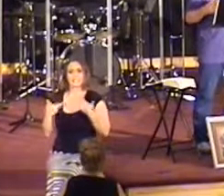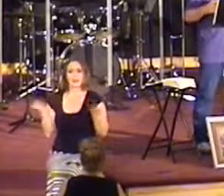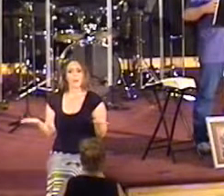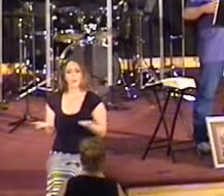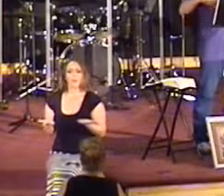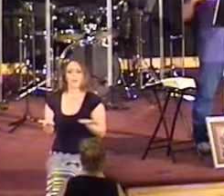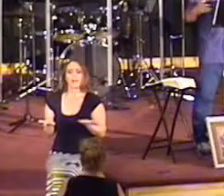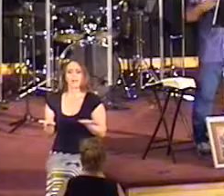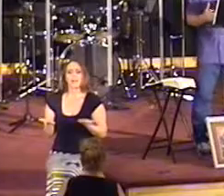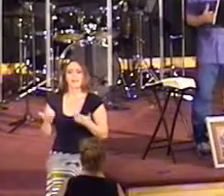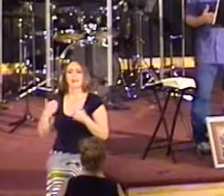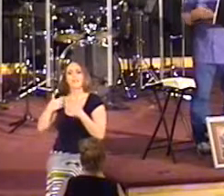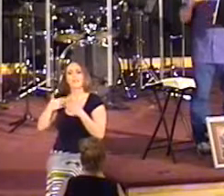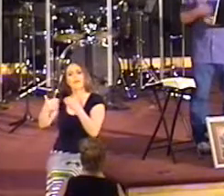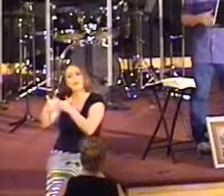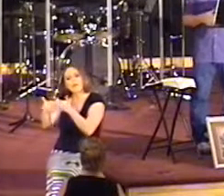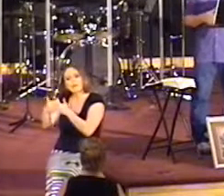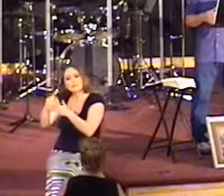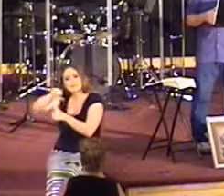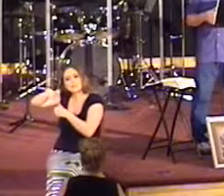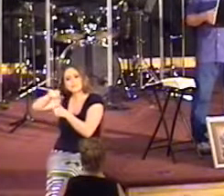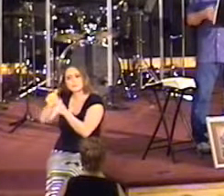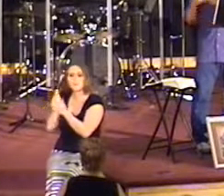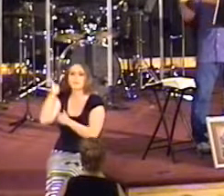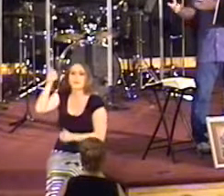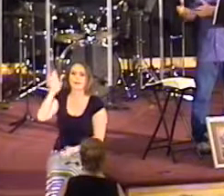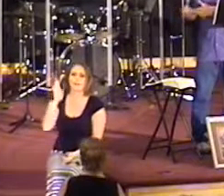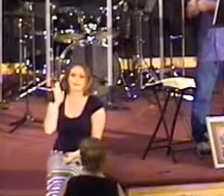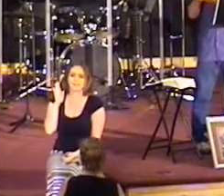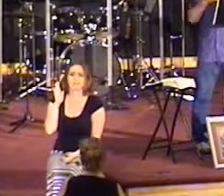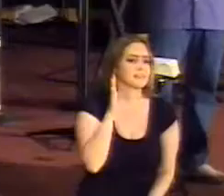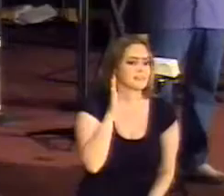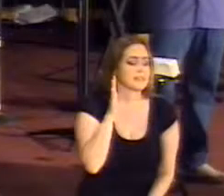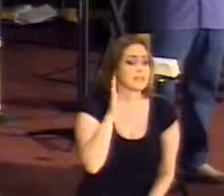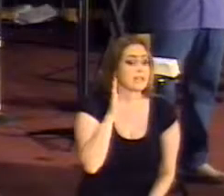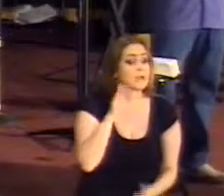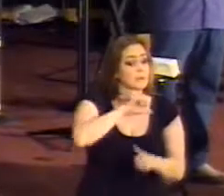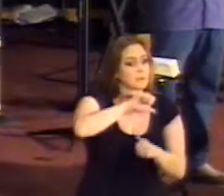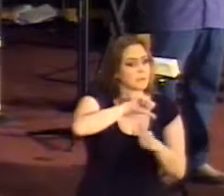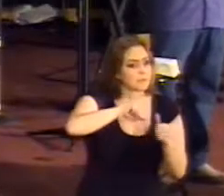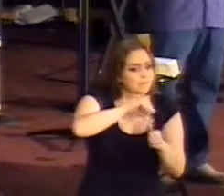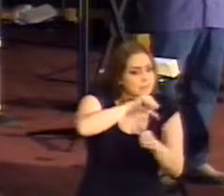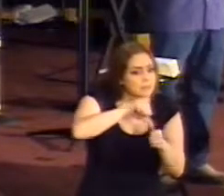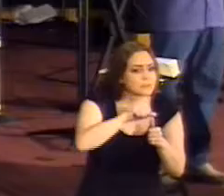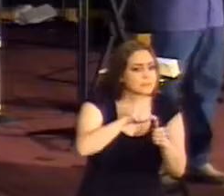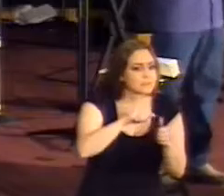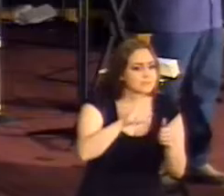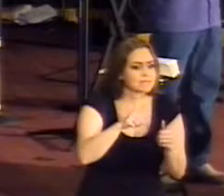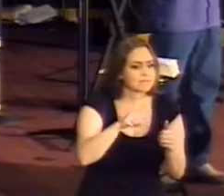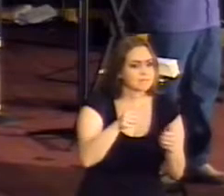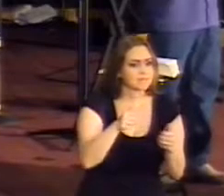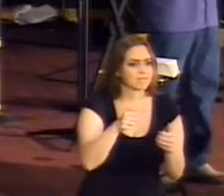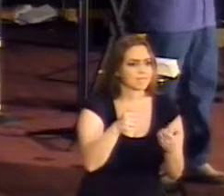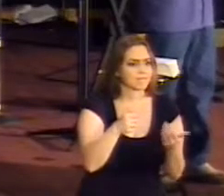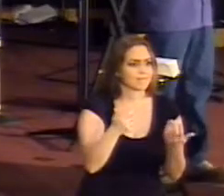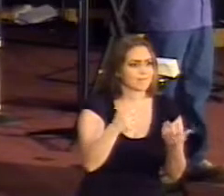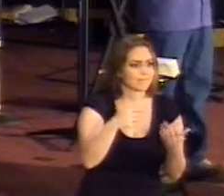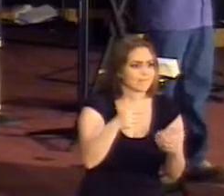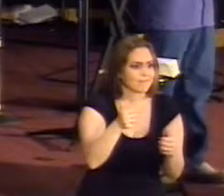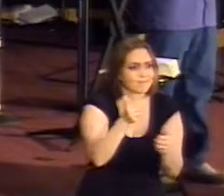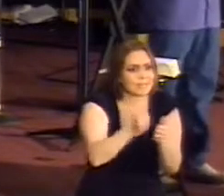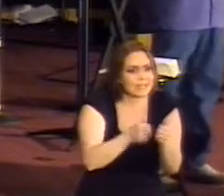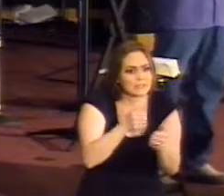great is the close fellowship we have with God and the fellowship we have with each other. That makes the difference. God made us